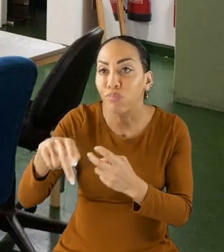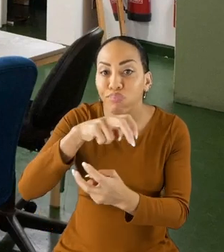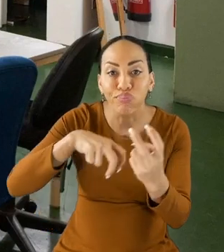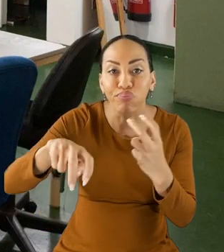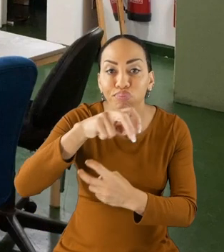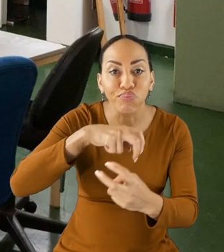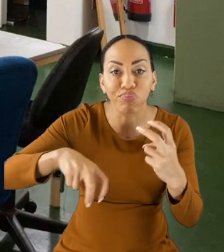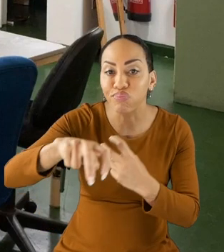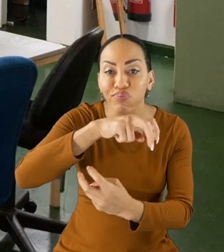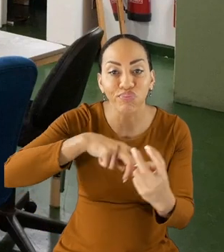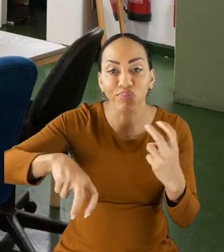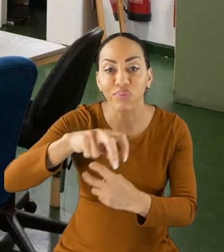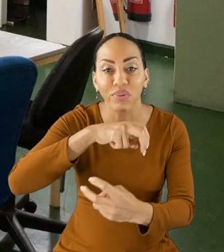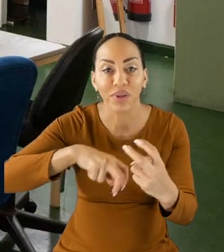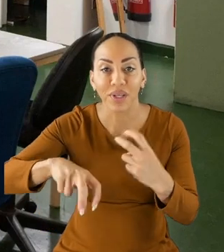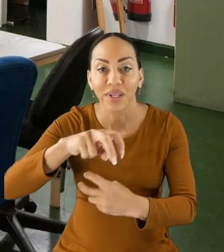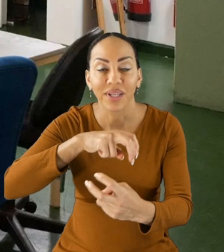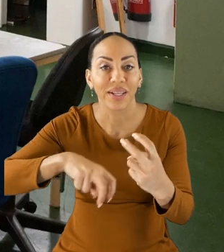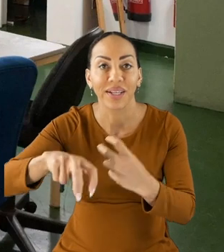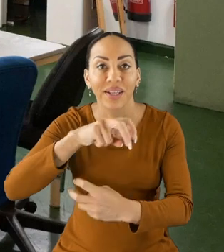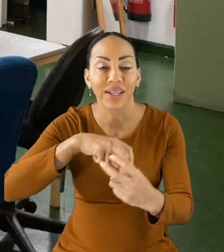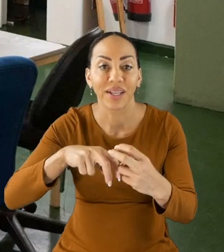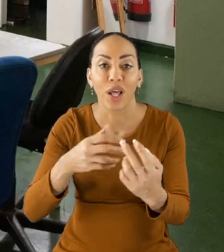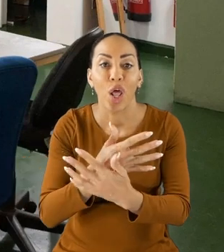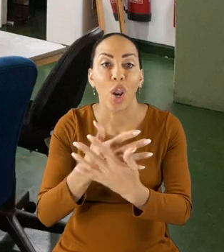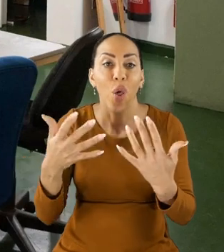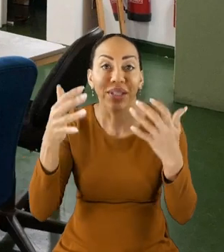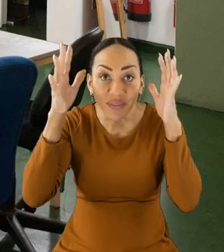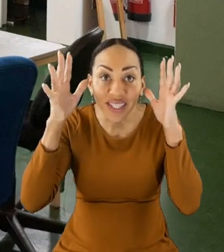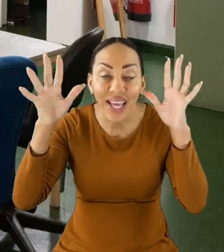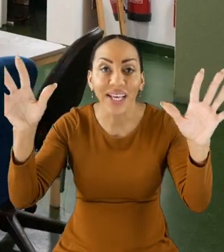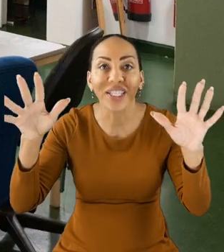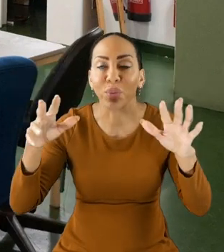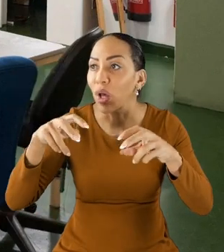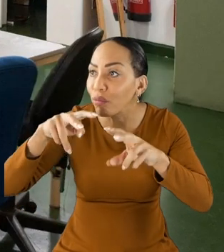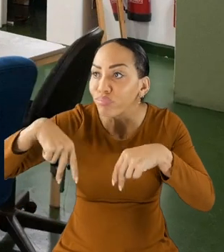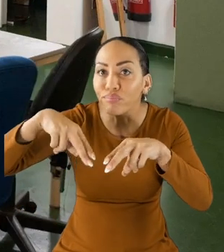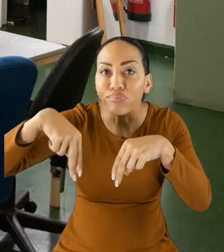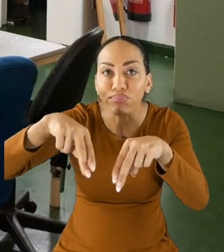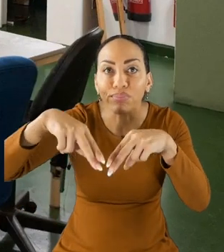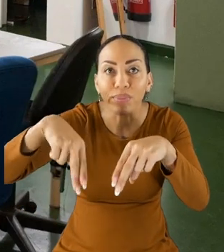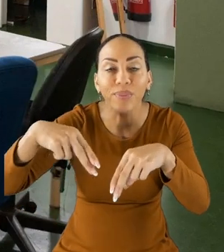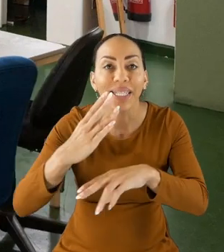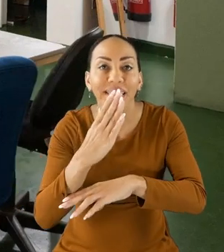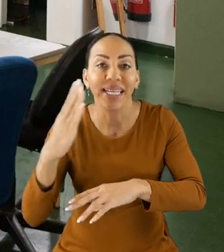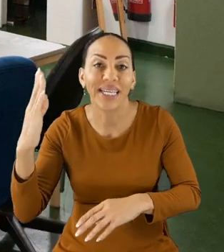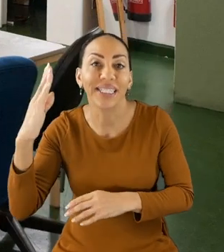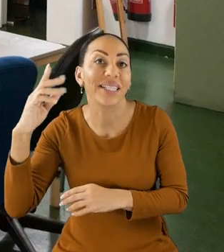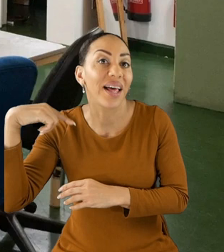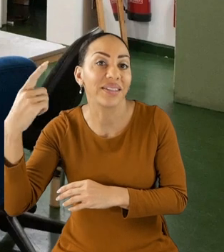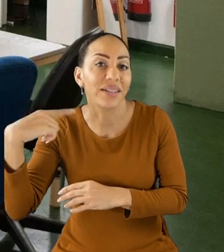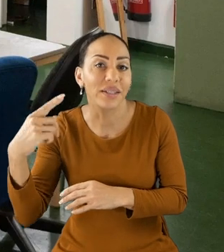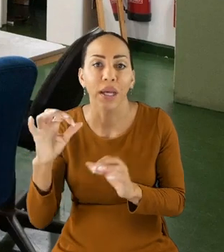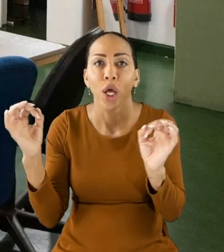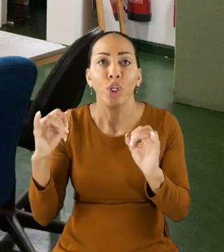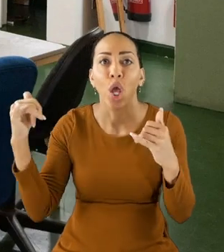Israel, and herds of deer were grazing on the suburban greens in East London. And there wasn't a vapour